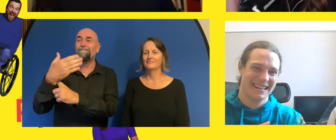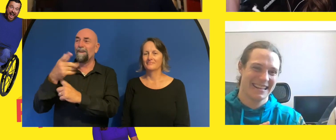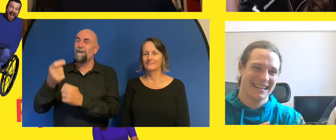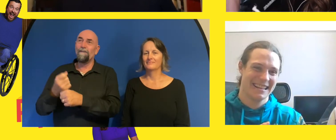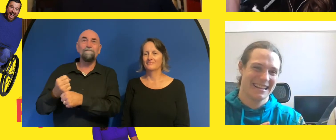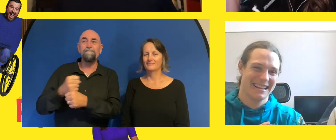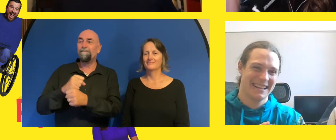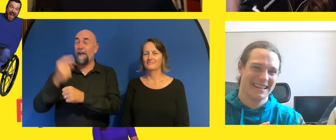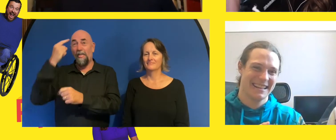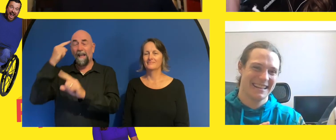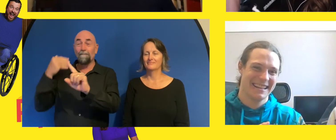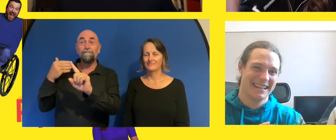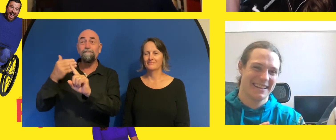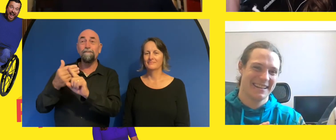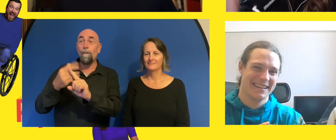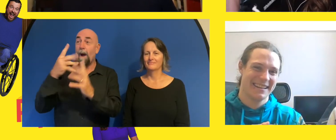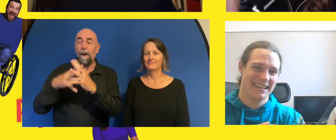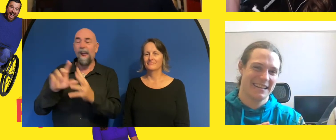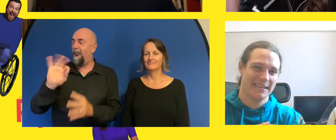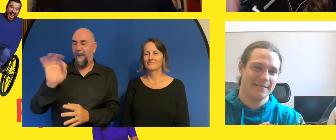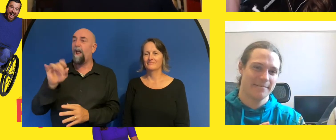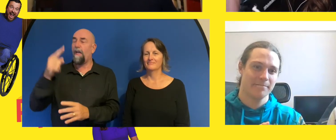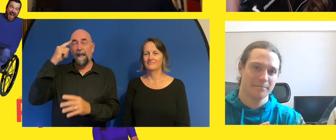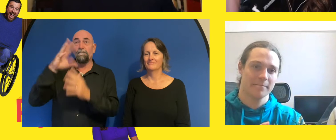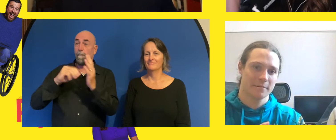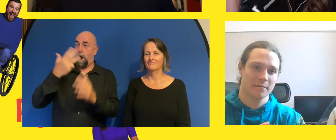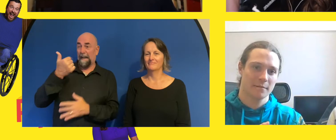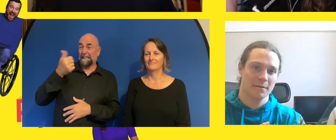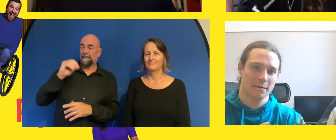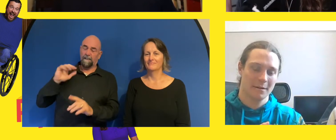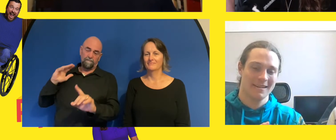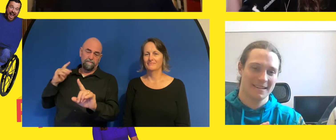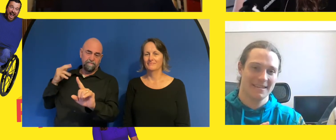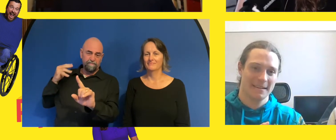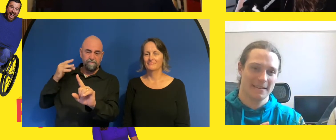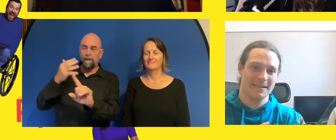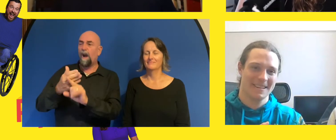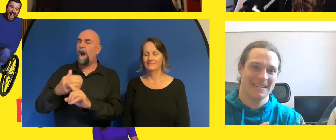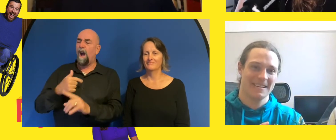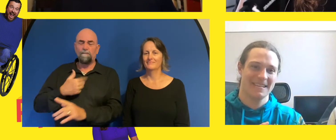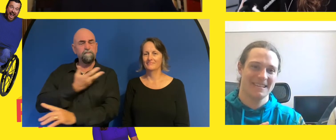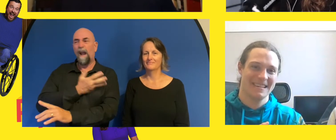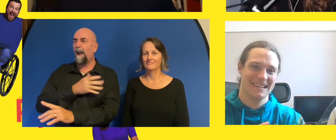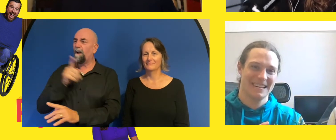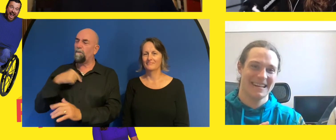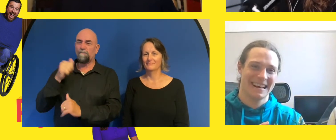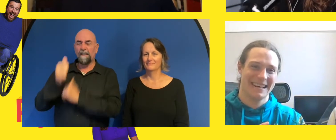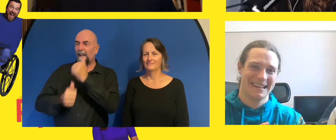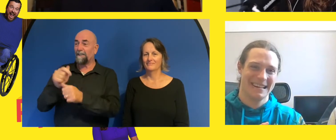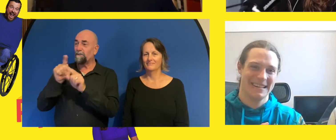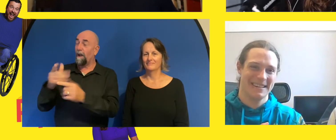you're carrying that flag in, mate. Don't just think about the last week. You're carrying every Paralympian in there from 1960, mate.